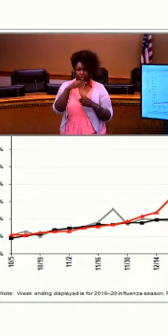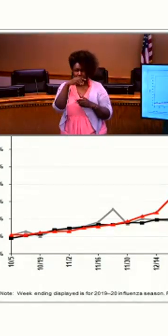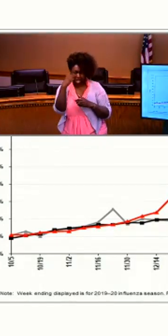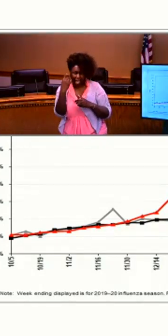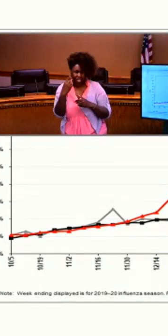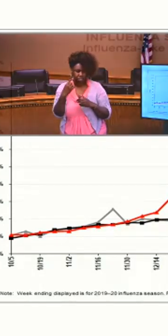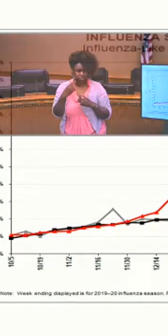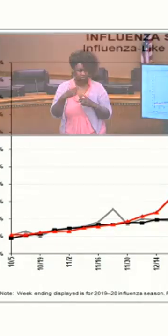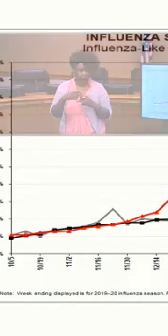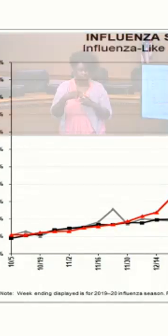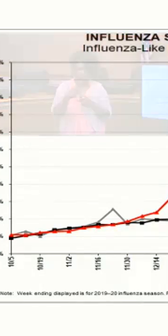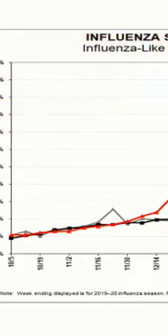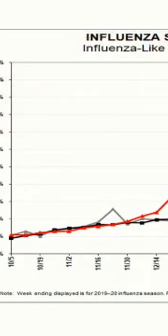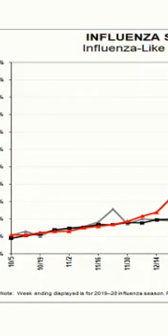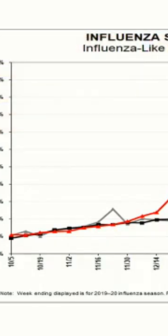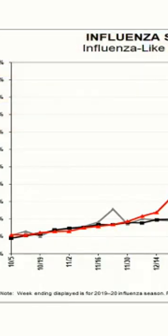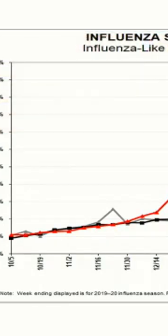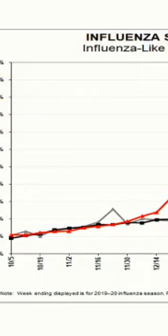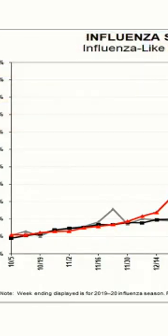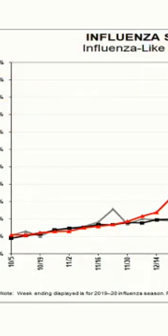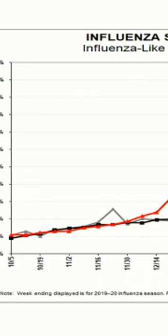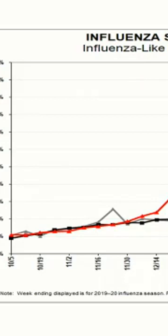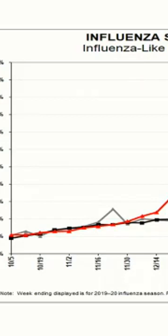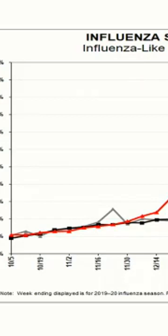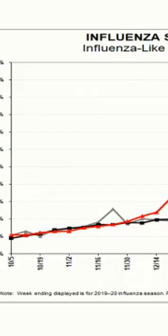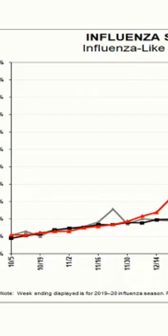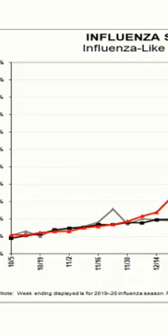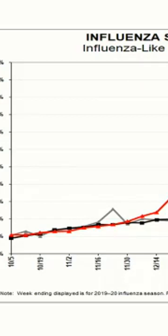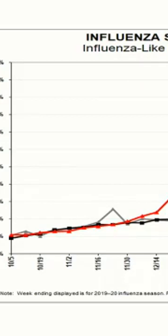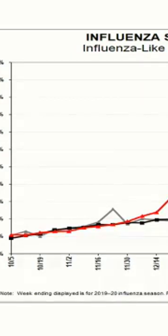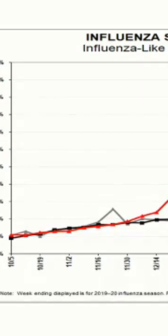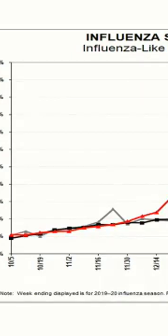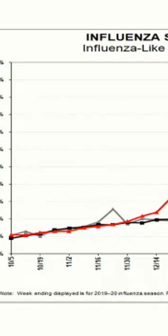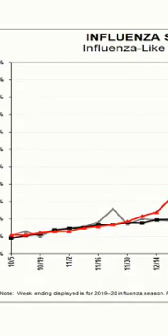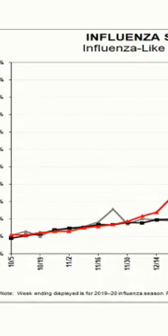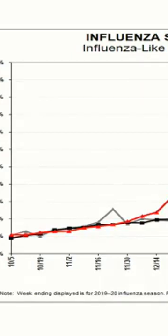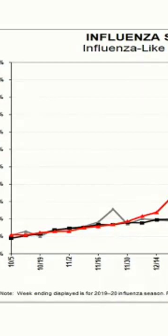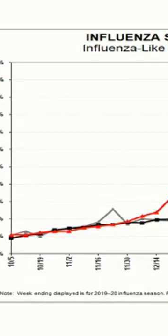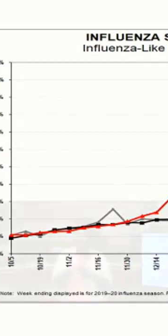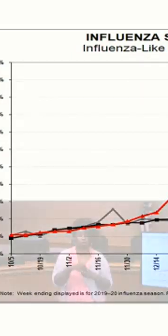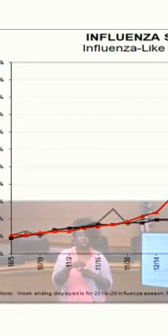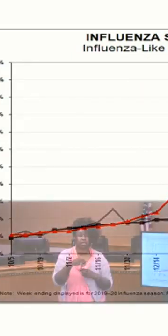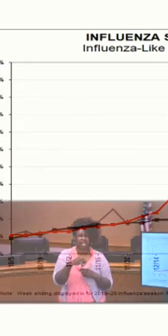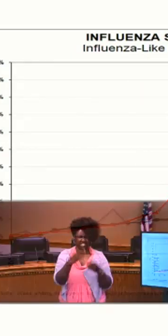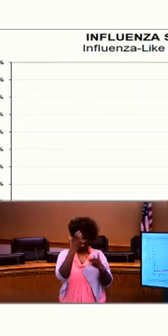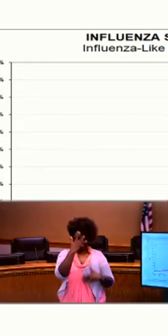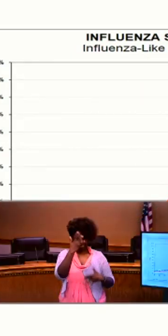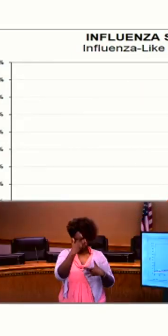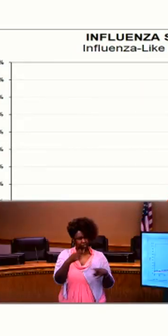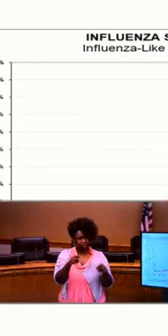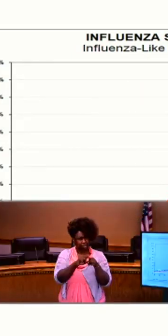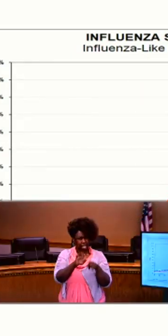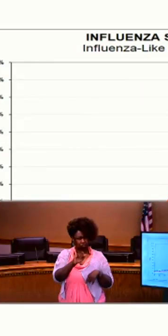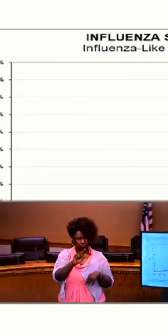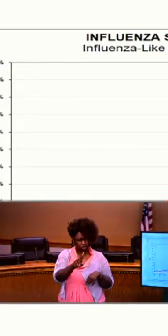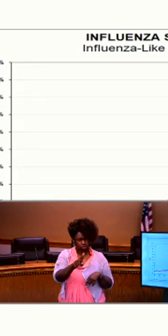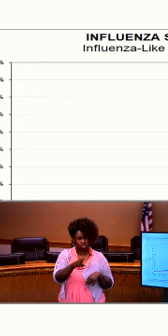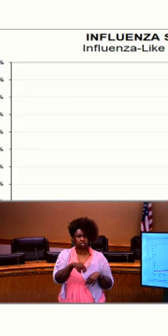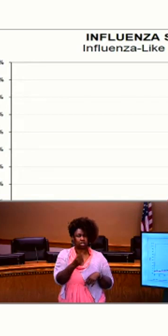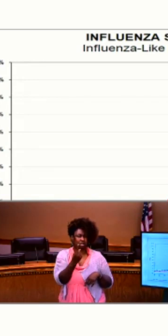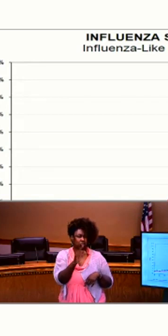tall point was the flu season of 2017, 2018, where we had an ILI rate that approached 11%. Most years it's in the